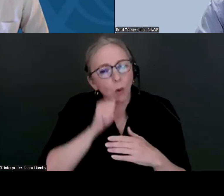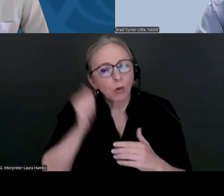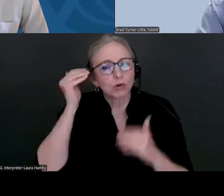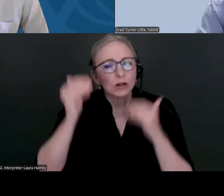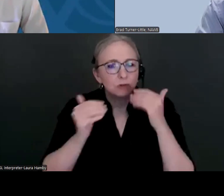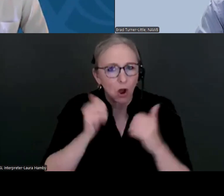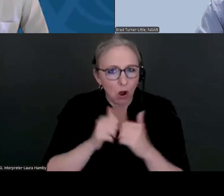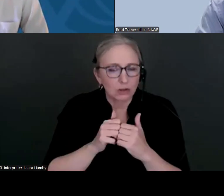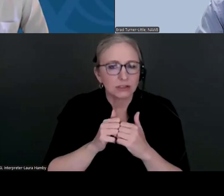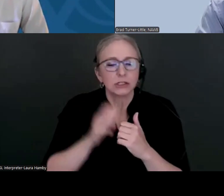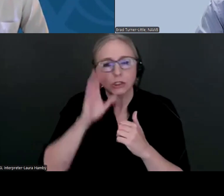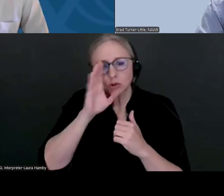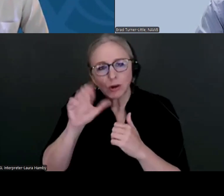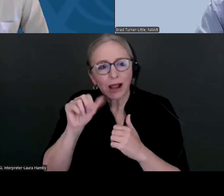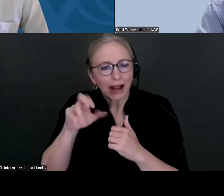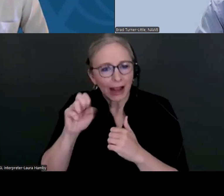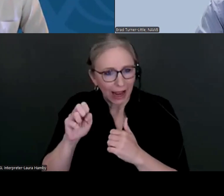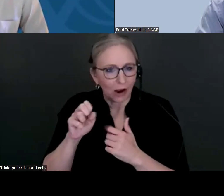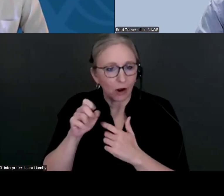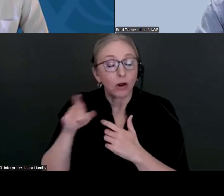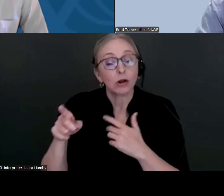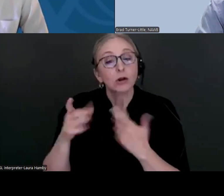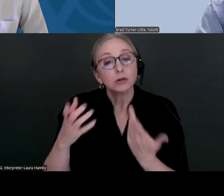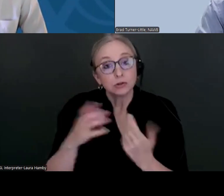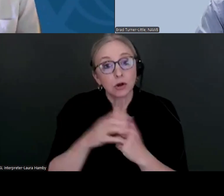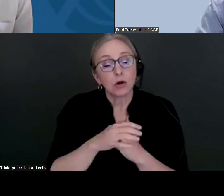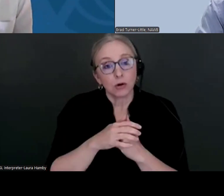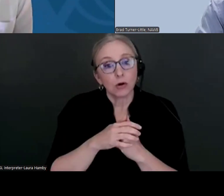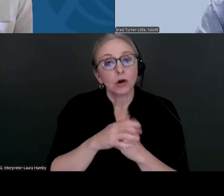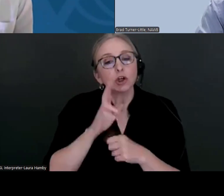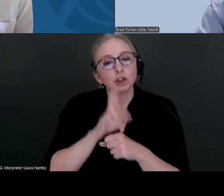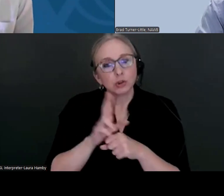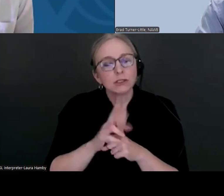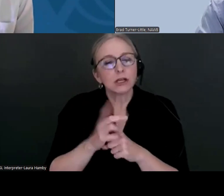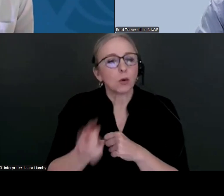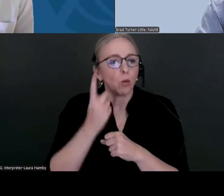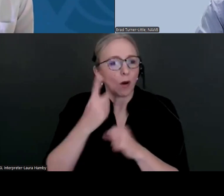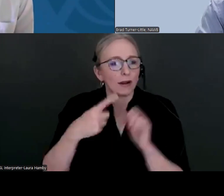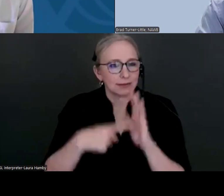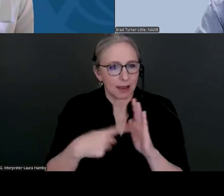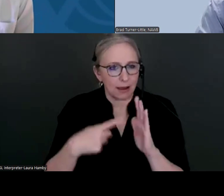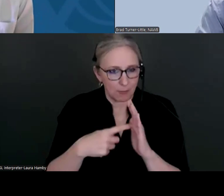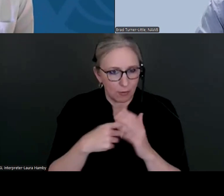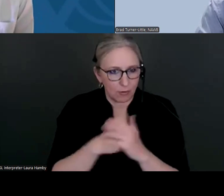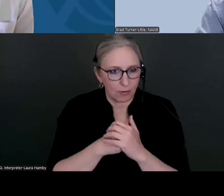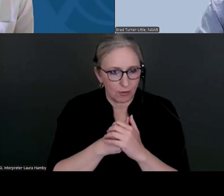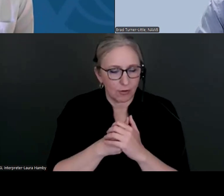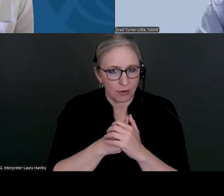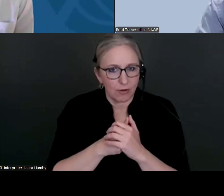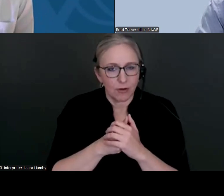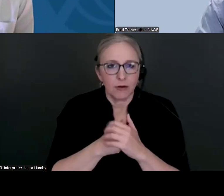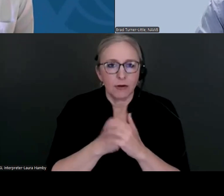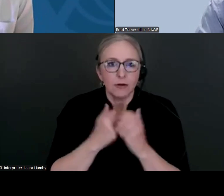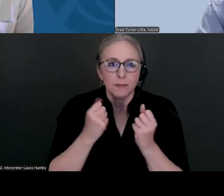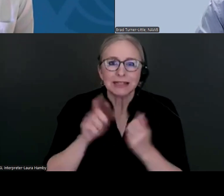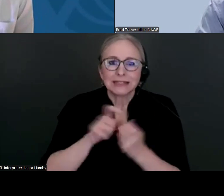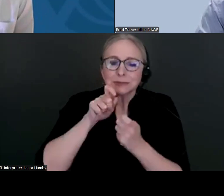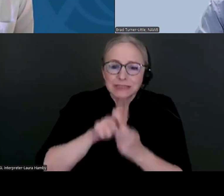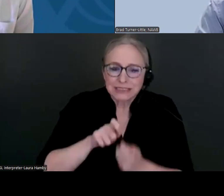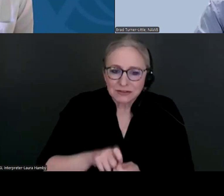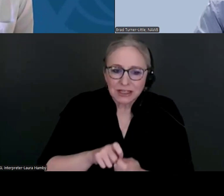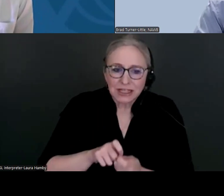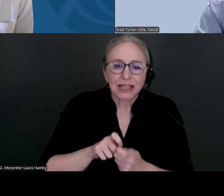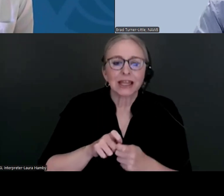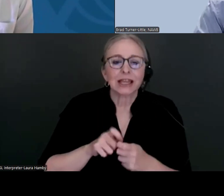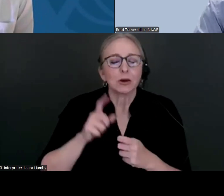the direct care economy. So we have, using that as one example, we have a lot of specific, particularly